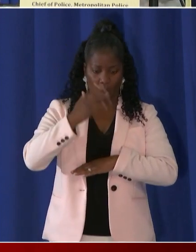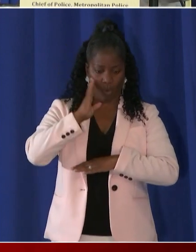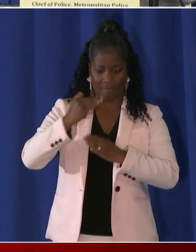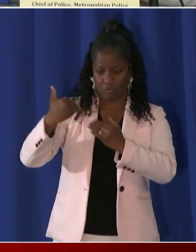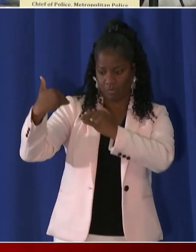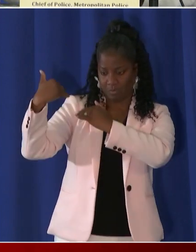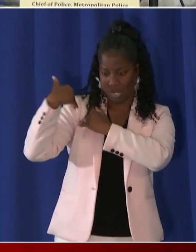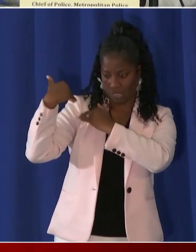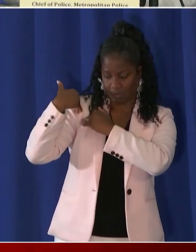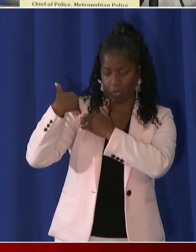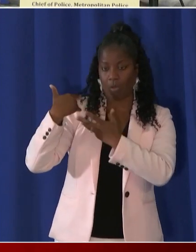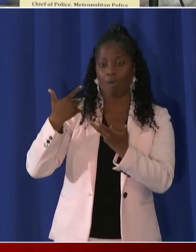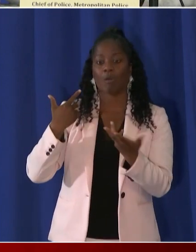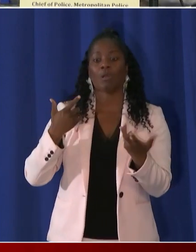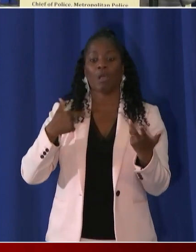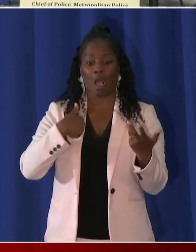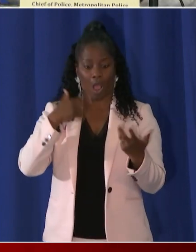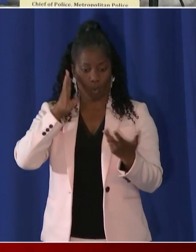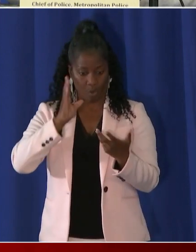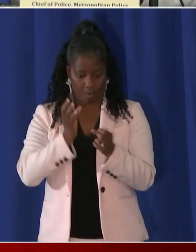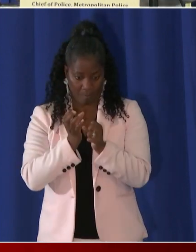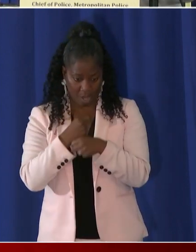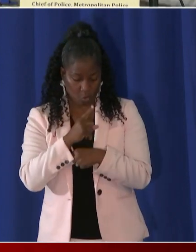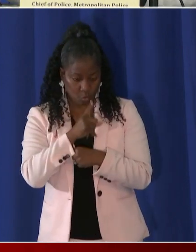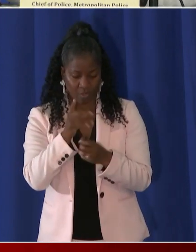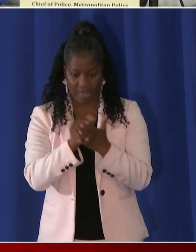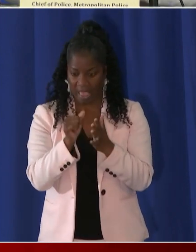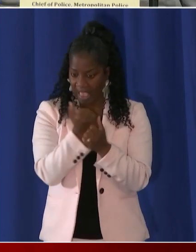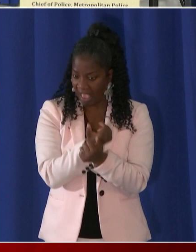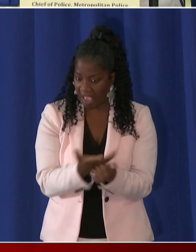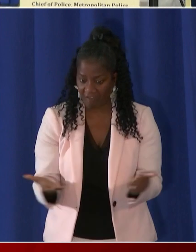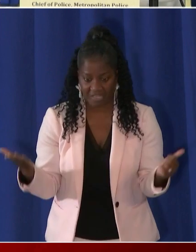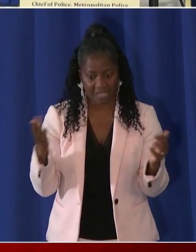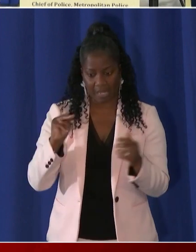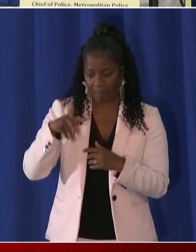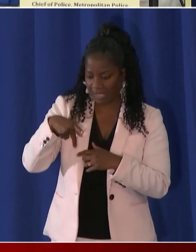responsible for, and I'm going to make sure that I'm doing everything